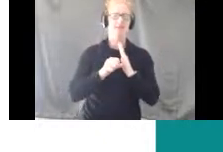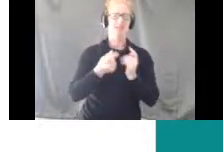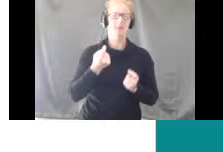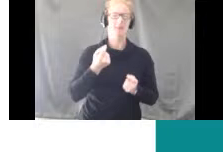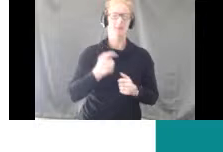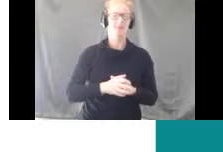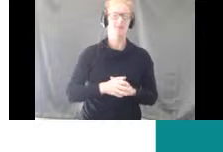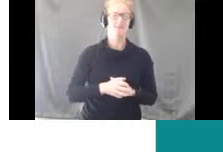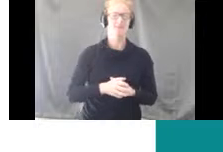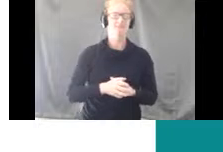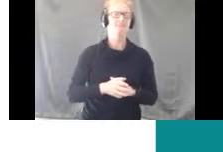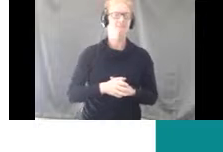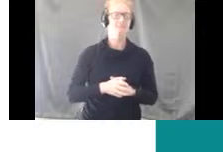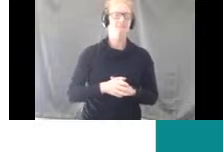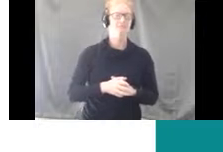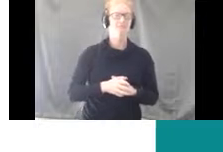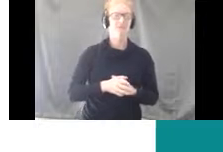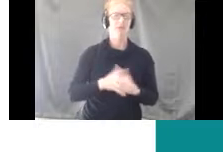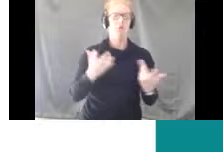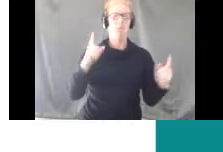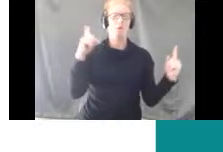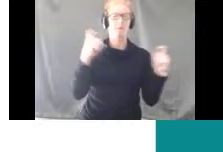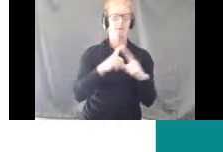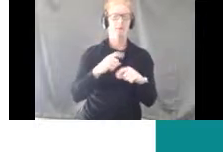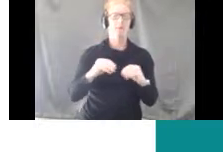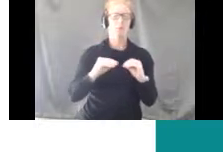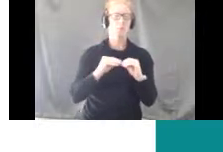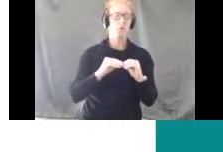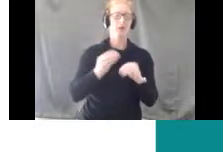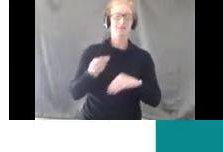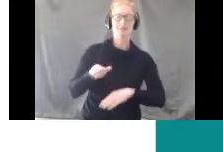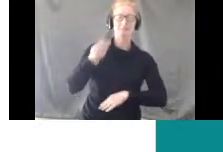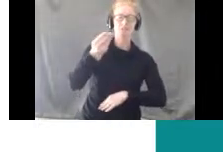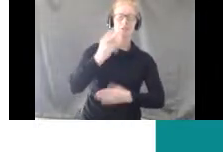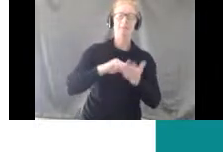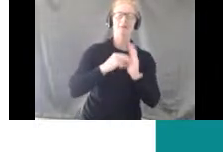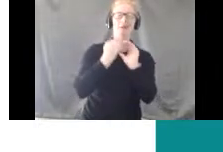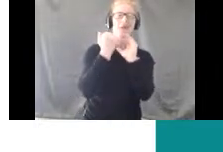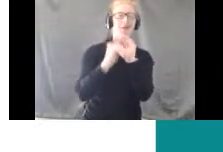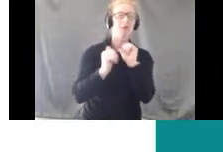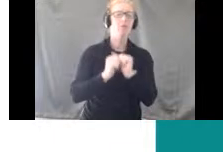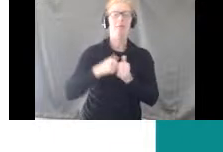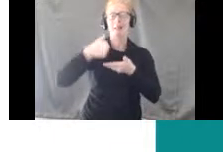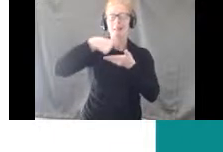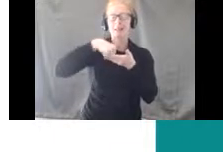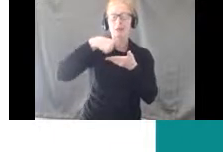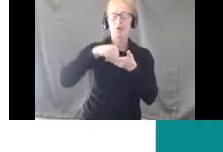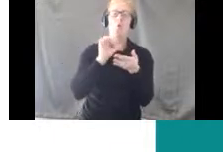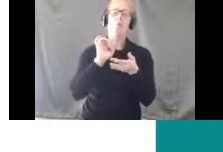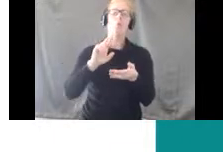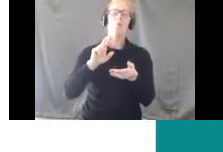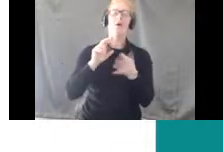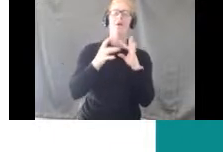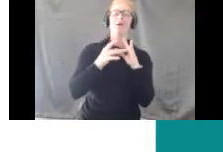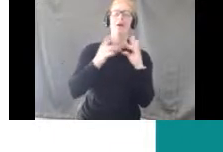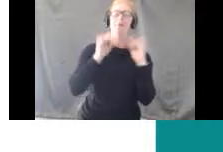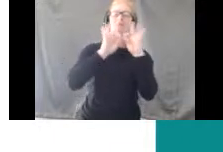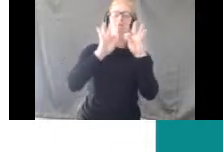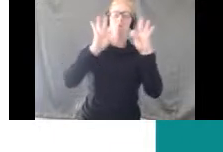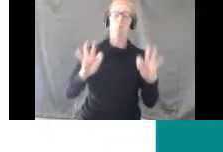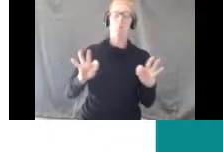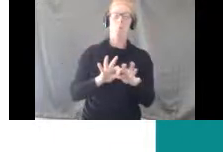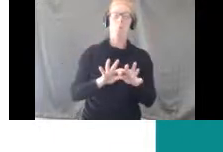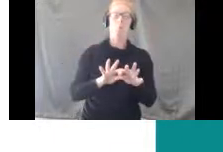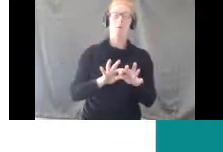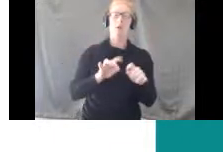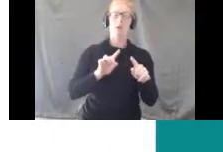because you don't want to complicate it too much. A submission is an email or a letter or a comment form, but within each of those, there might